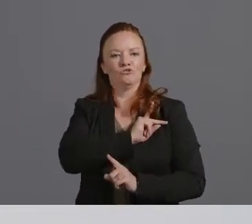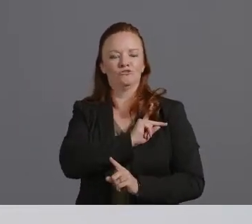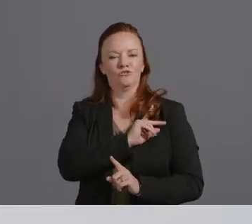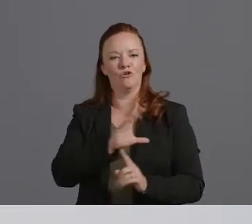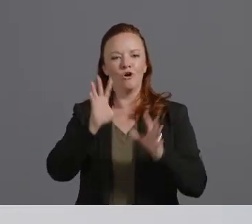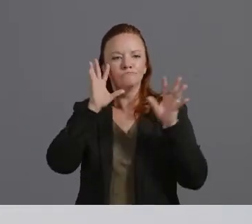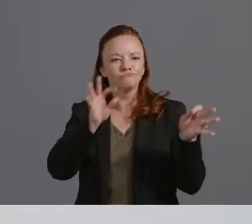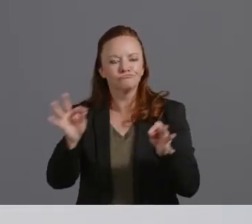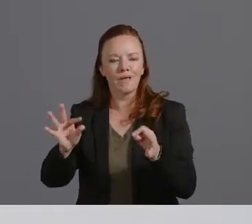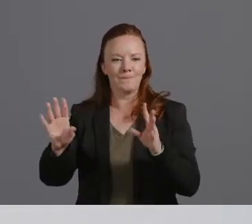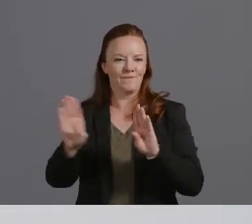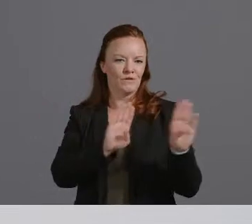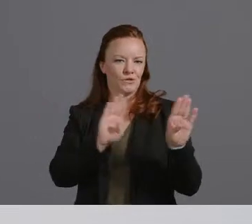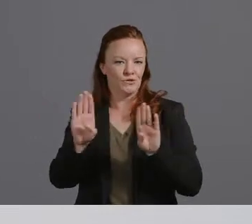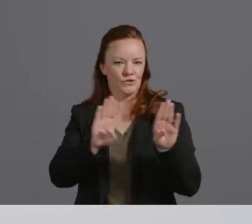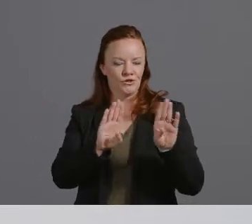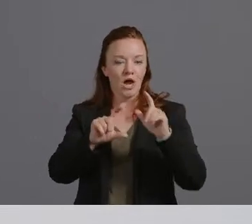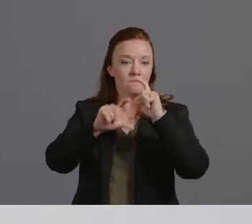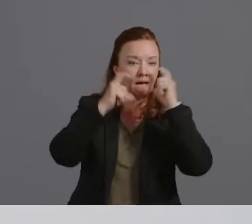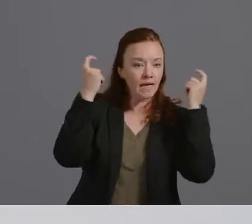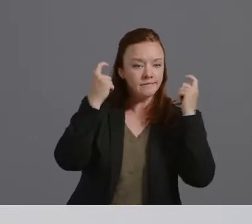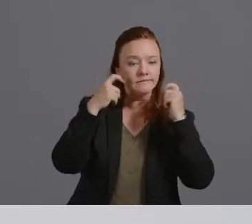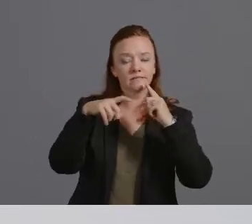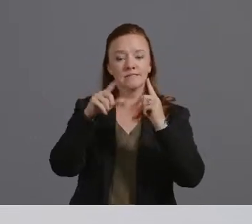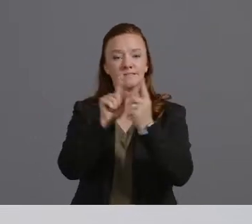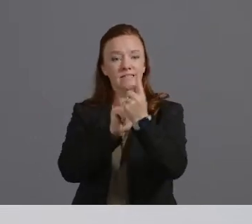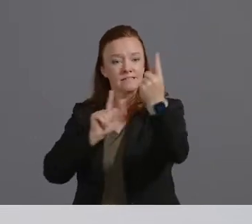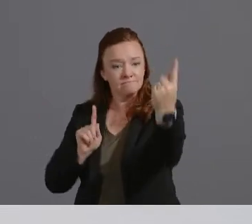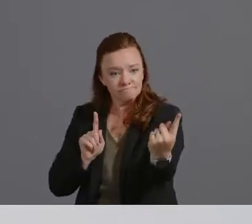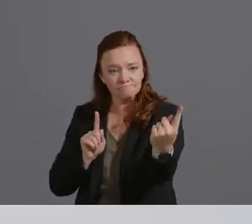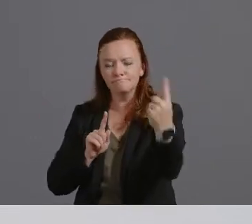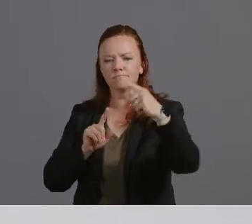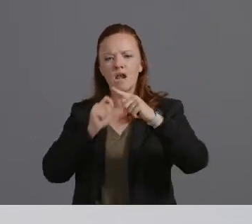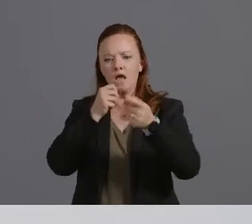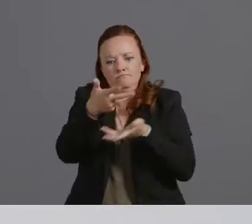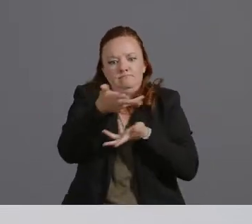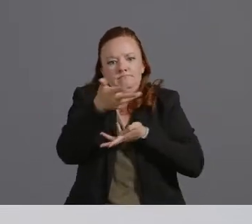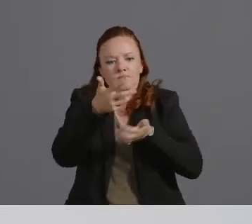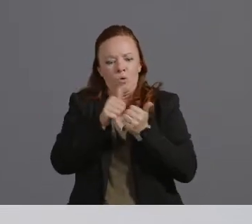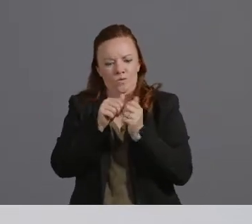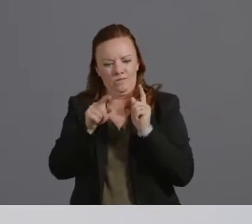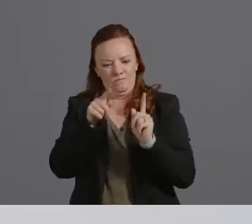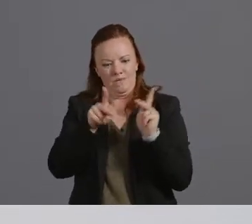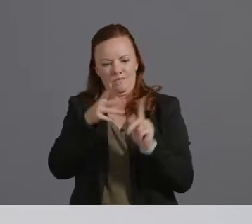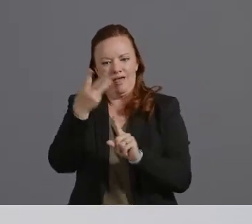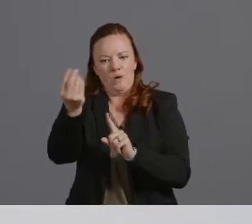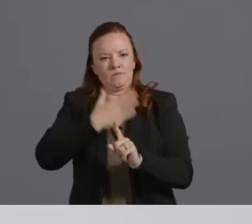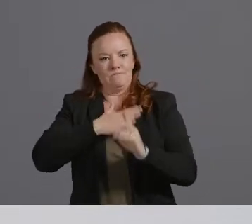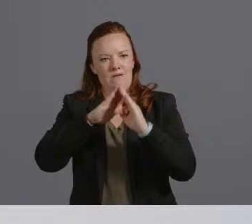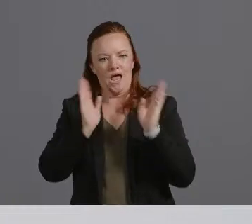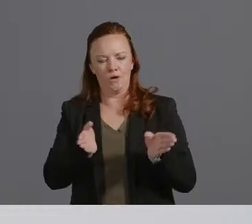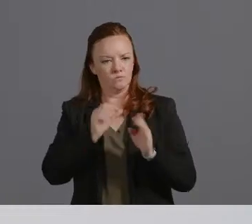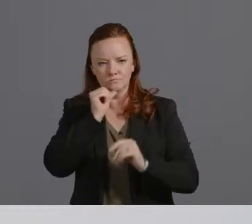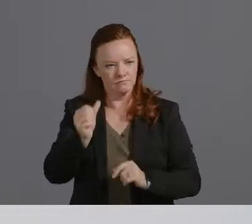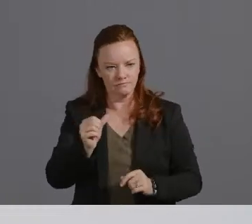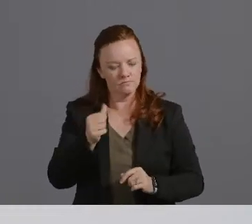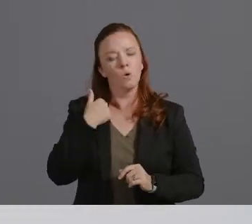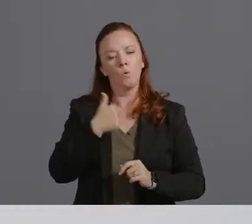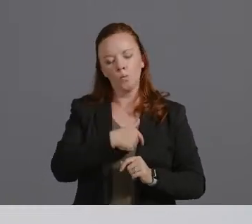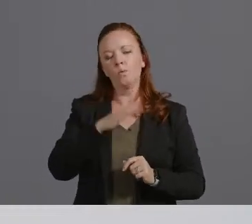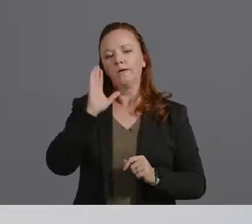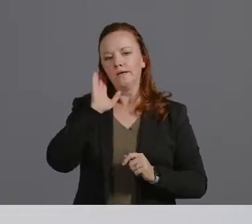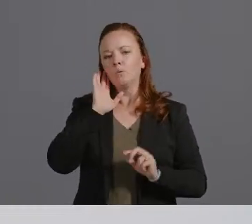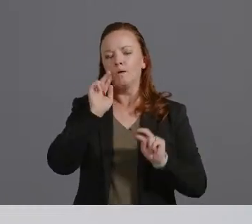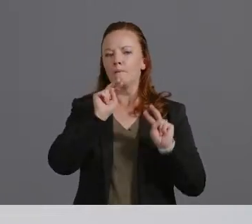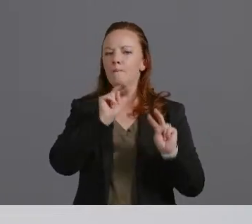too close to people that you don't live with. And so we'll continue to monitor. I don't know that we would replace